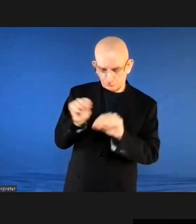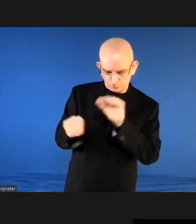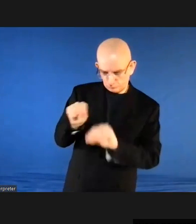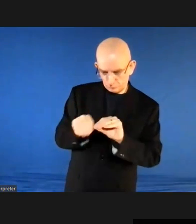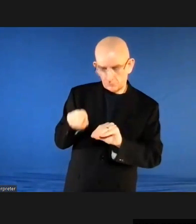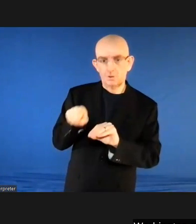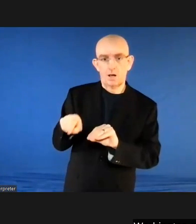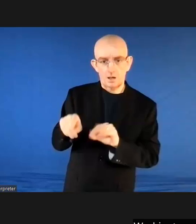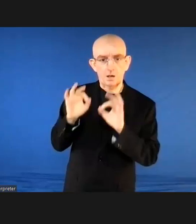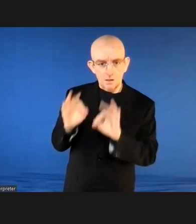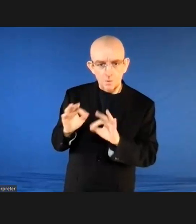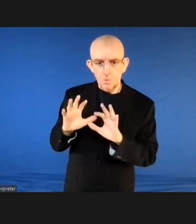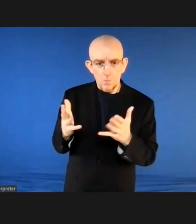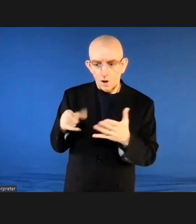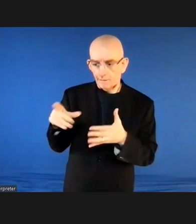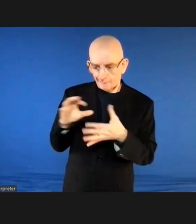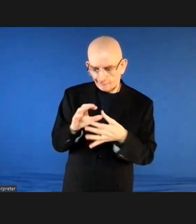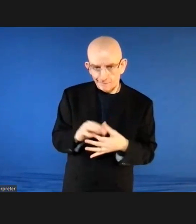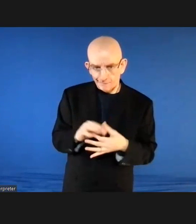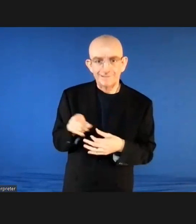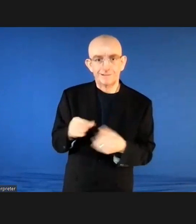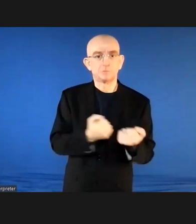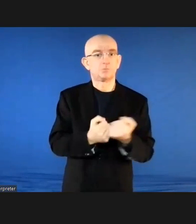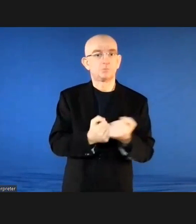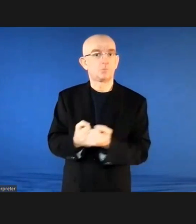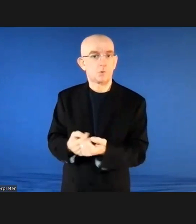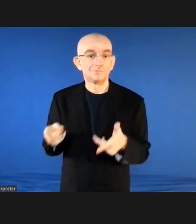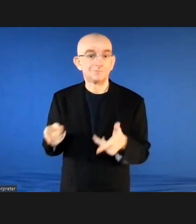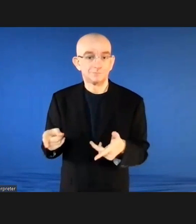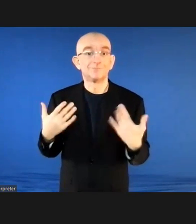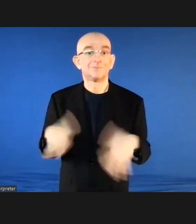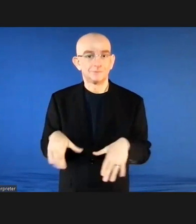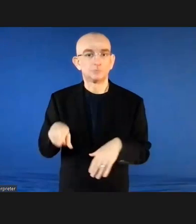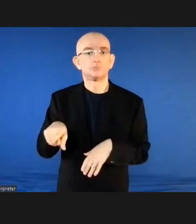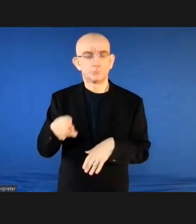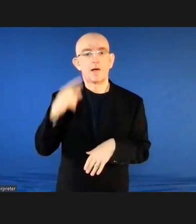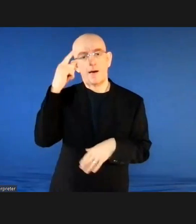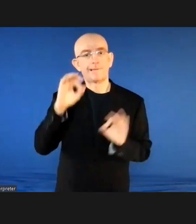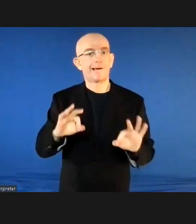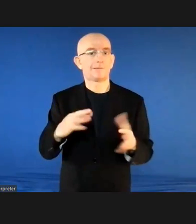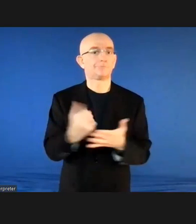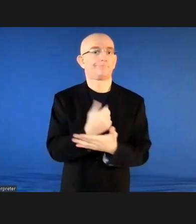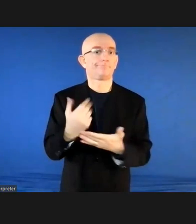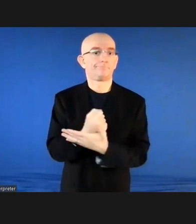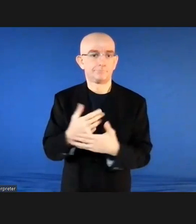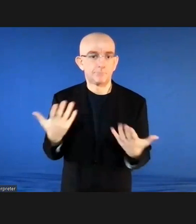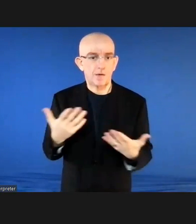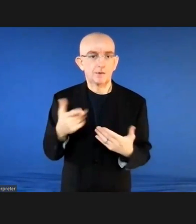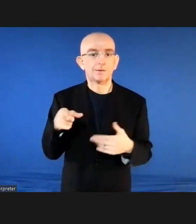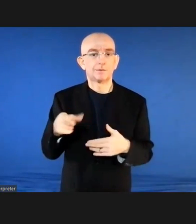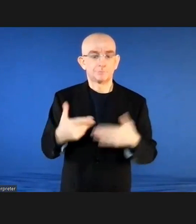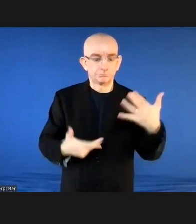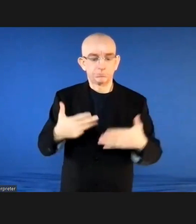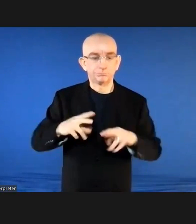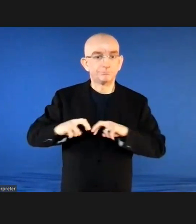has lots of benefits besides data collection. It helps general education practitioners to think about the children